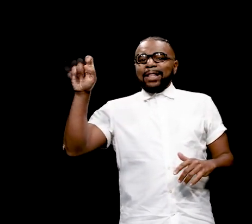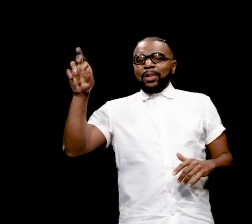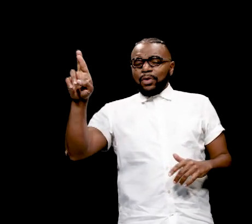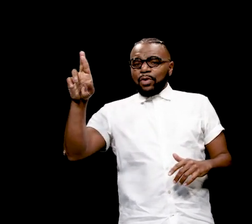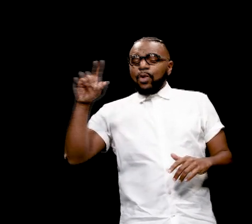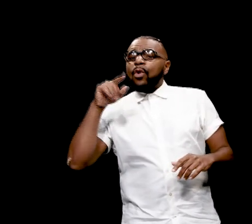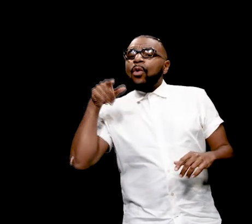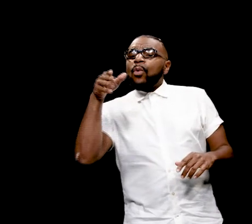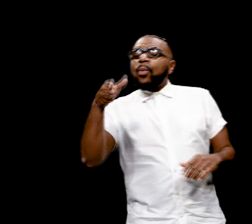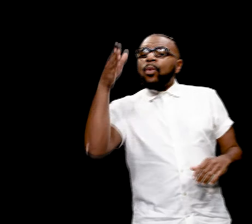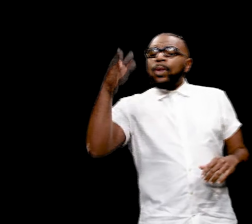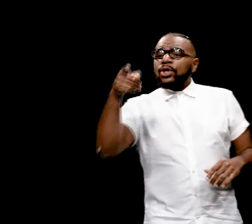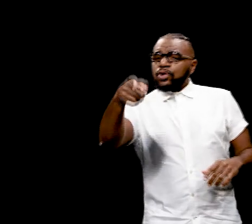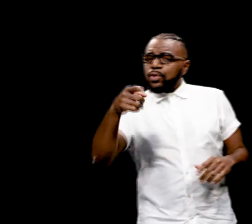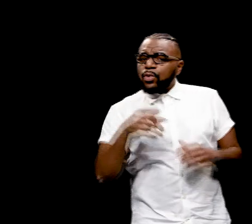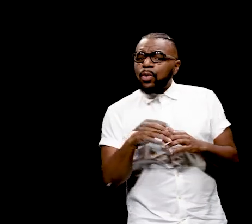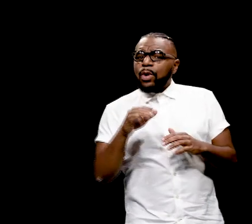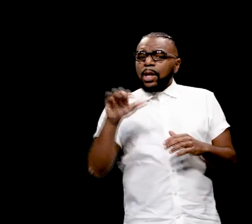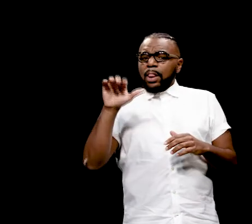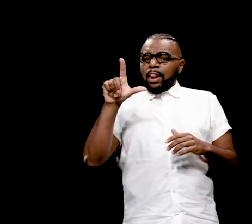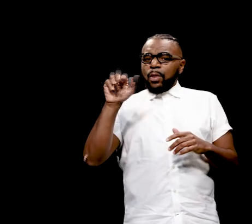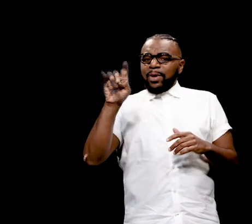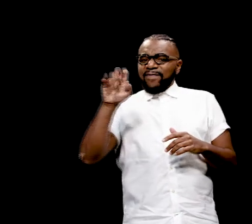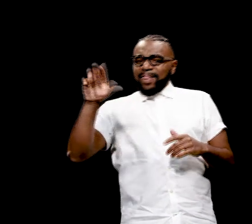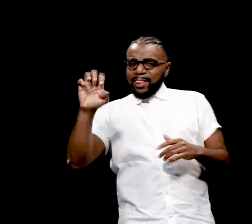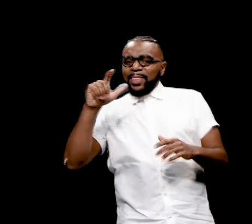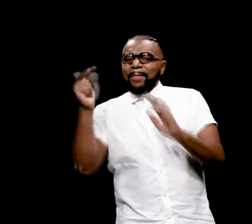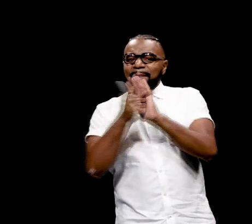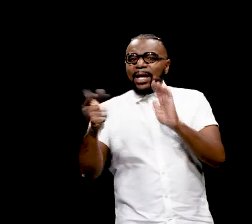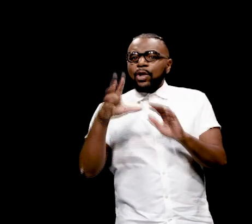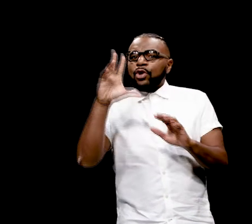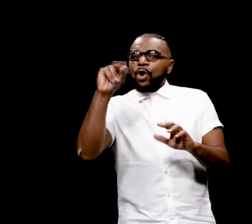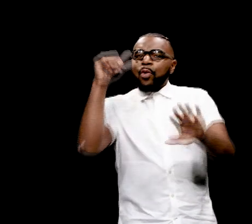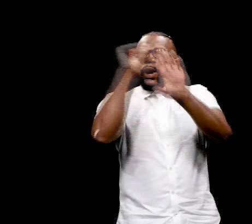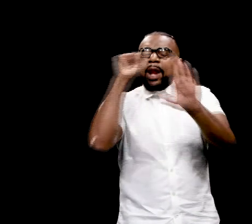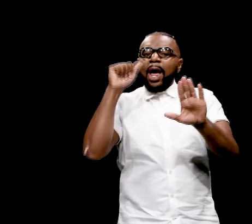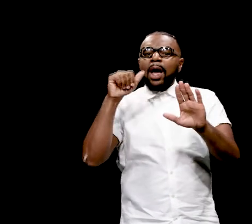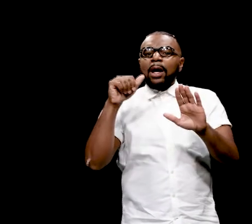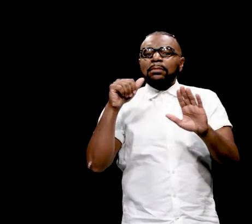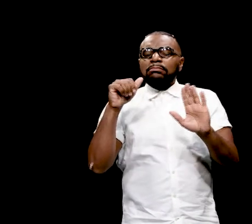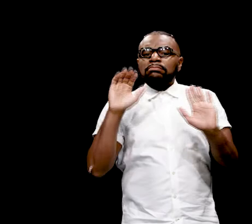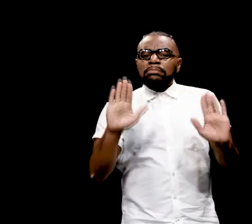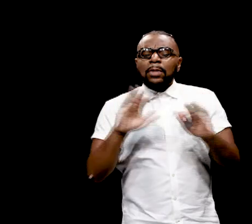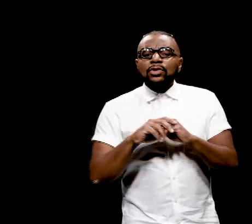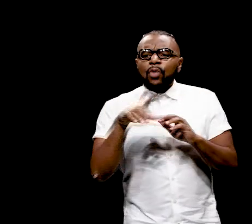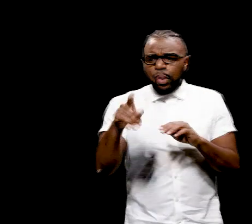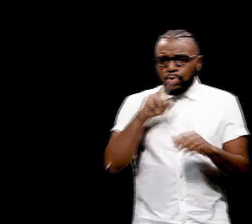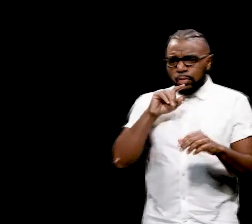warrants. Will you introduce policy to end no-knock warrants in Portland? Yes or no? Sarah Iannarone?